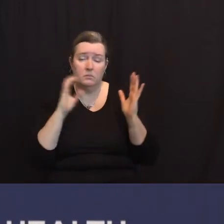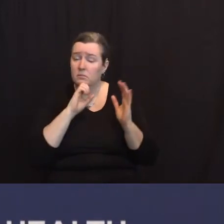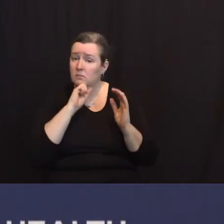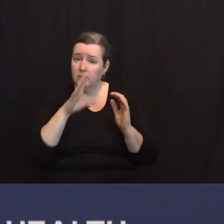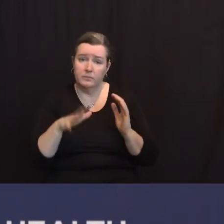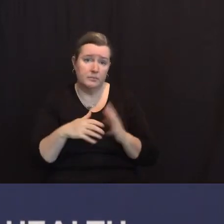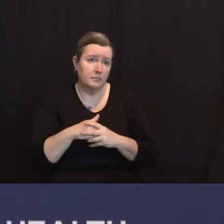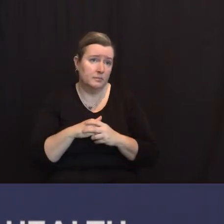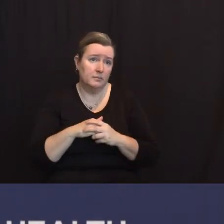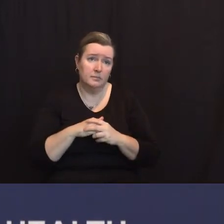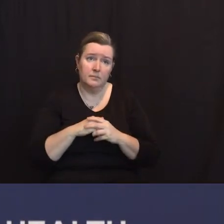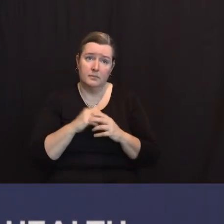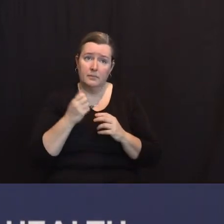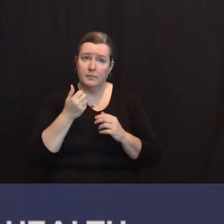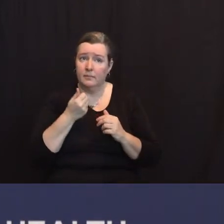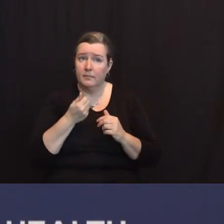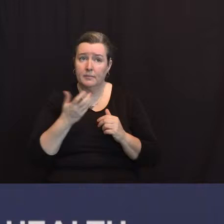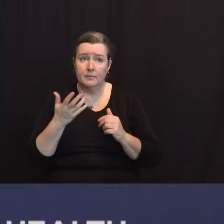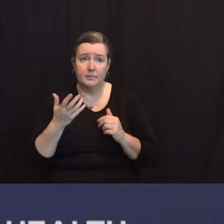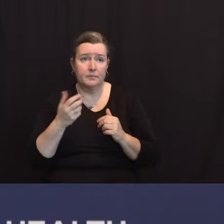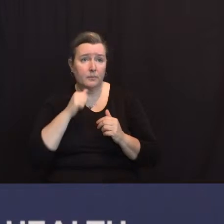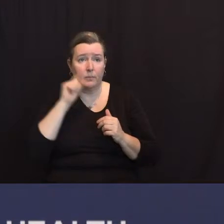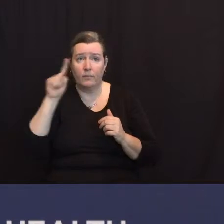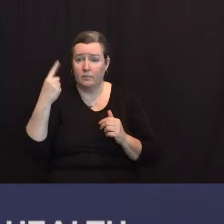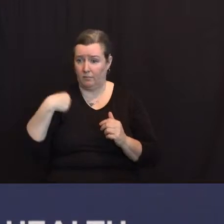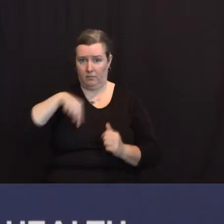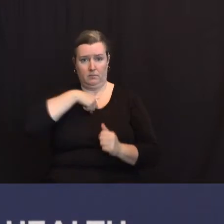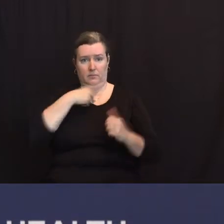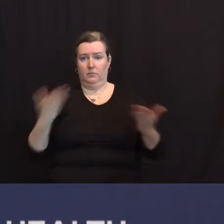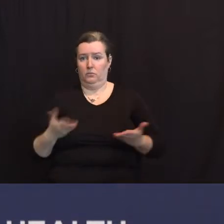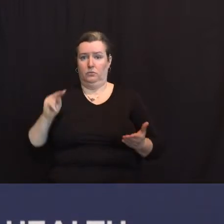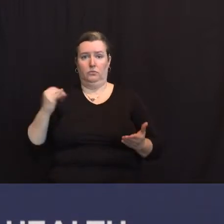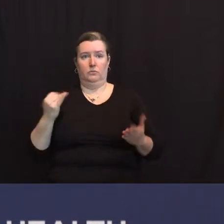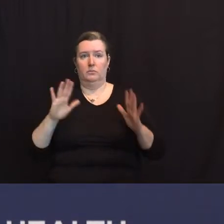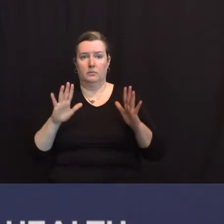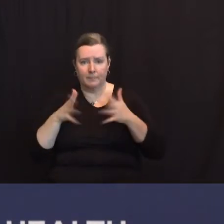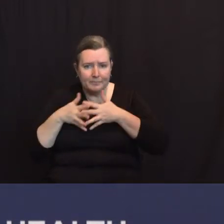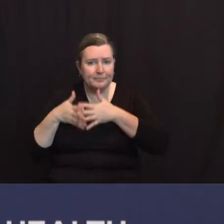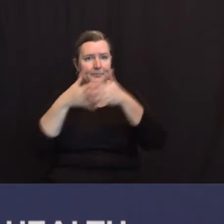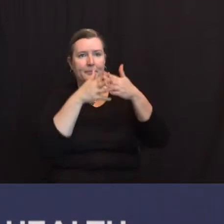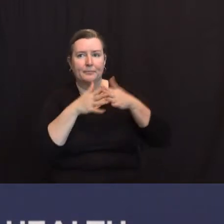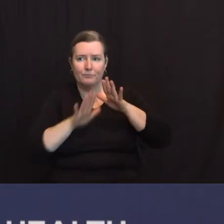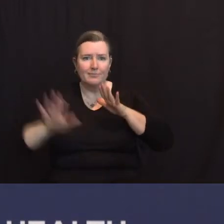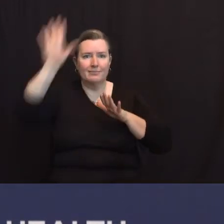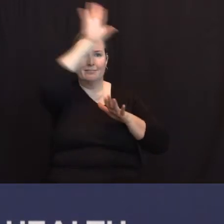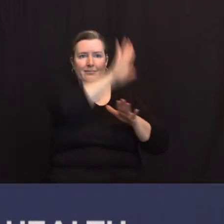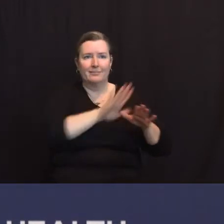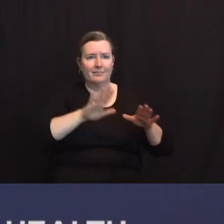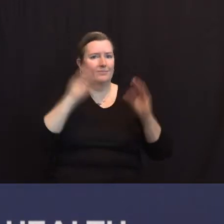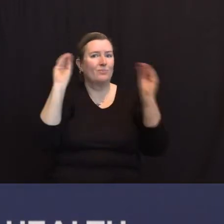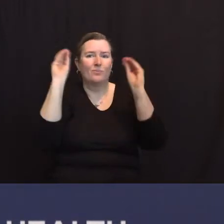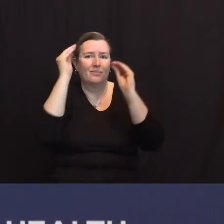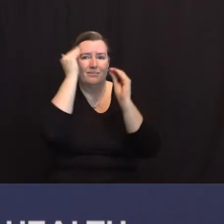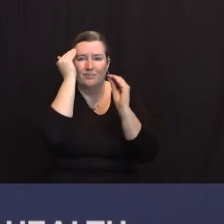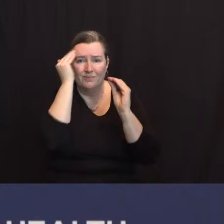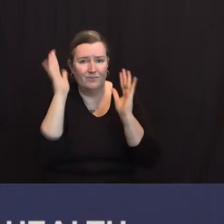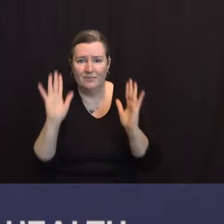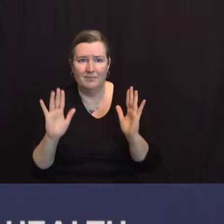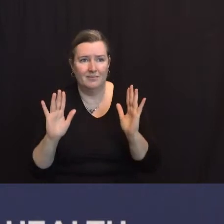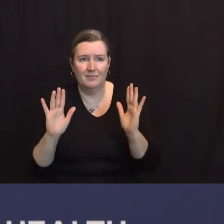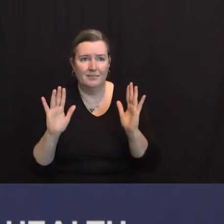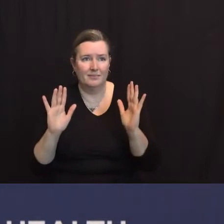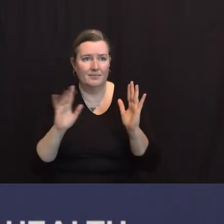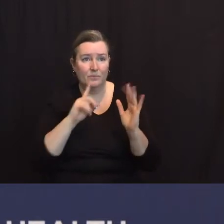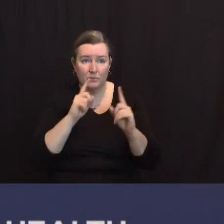us. It's not just America. This thing came in and clobbered the world, and it still